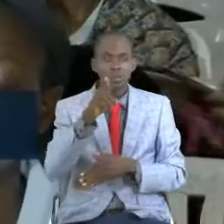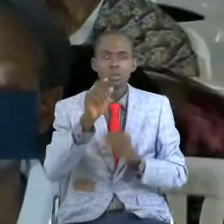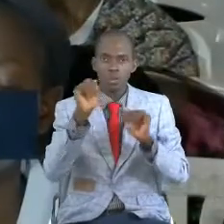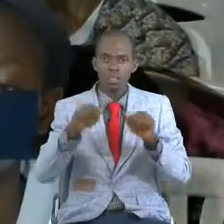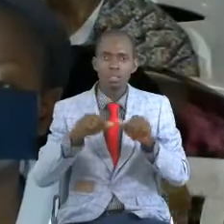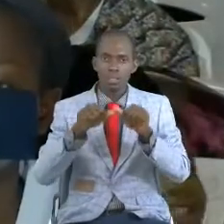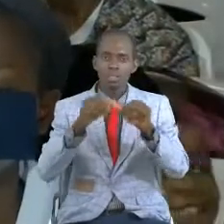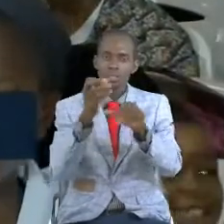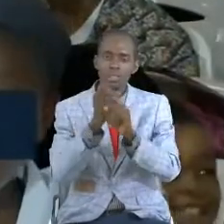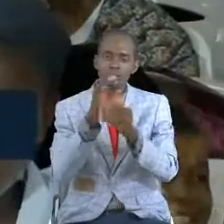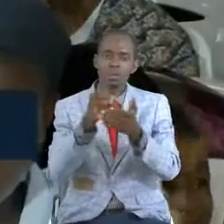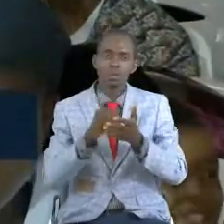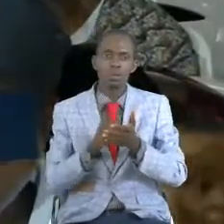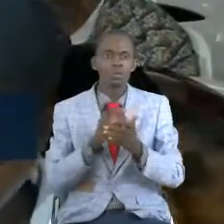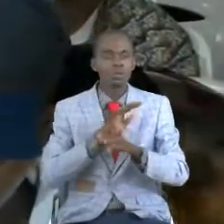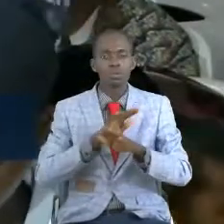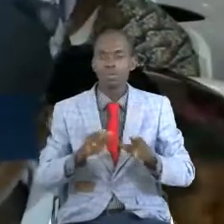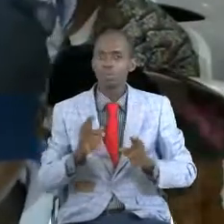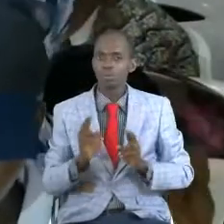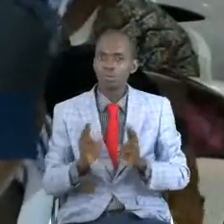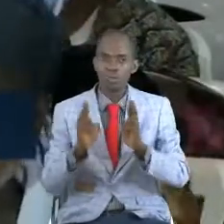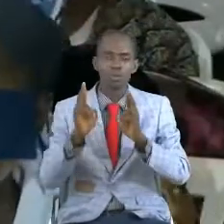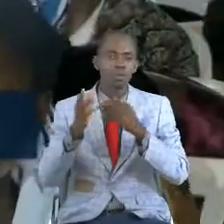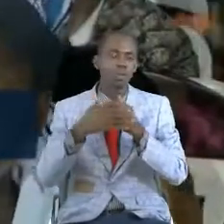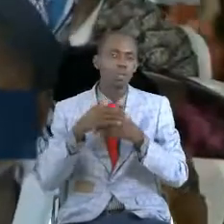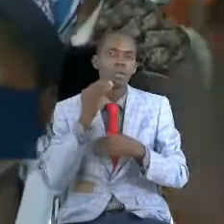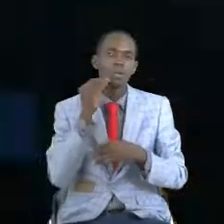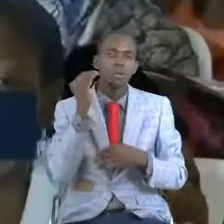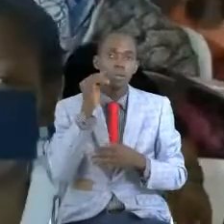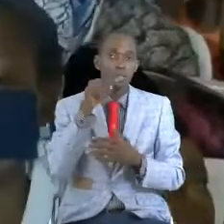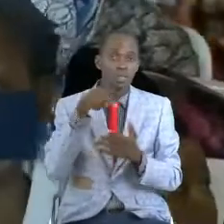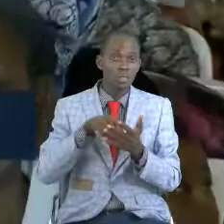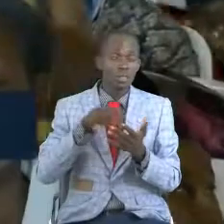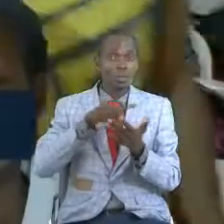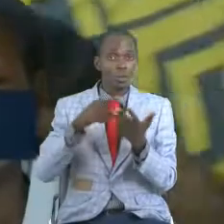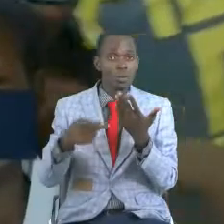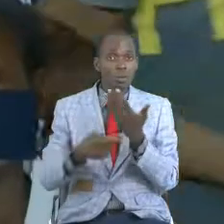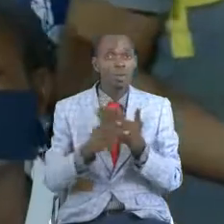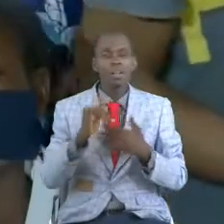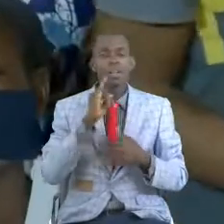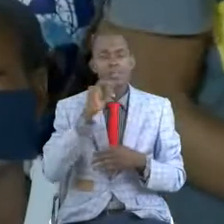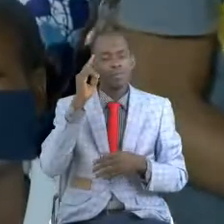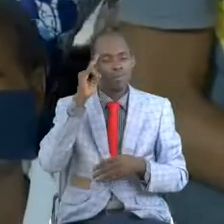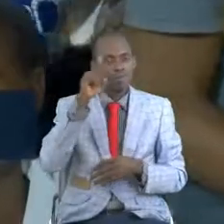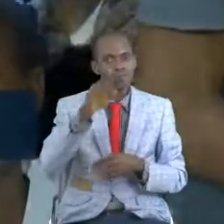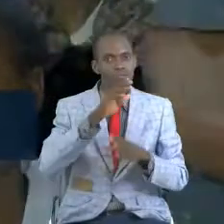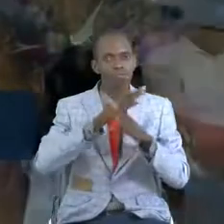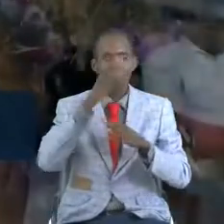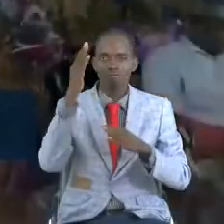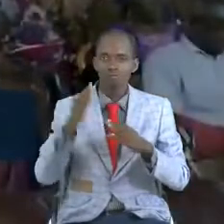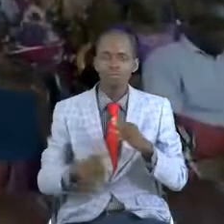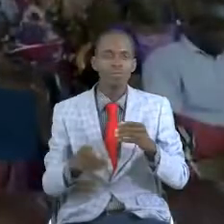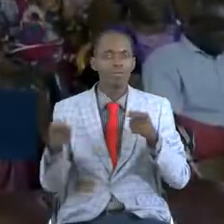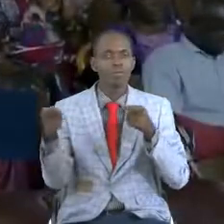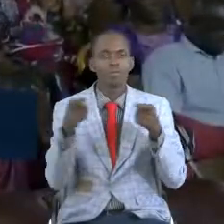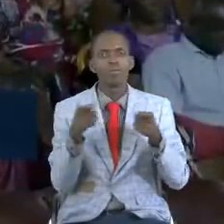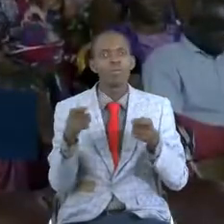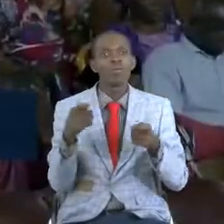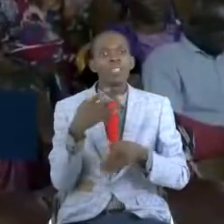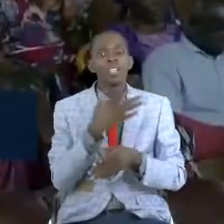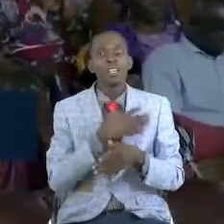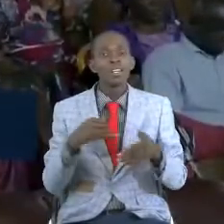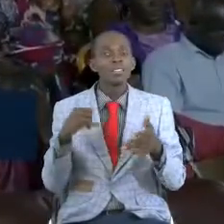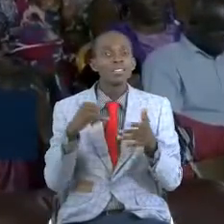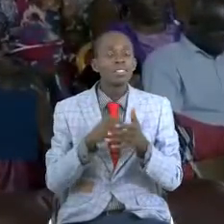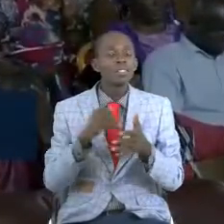your own? This program is for you. Complete dominion. And it's not going to be complete until